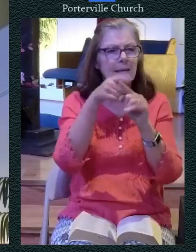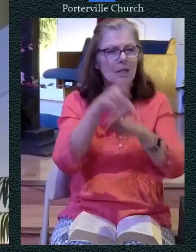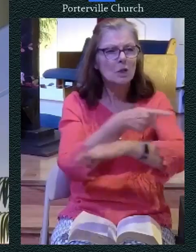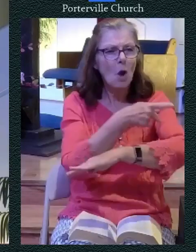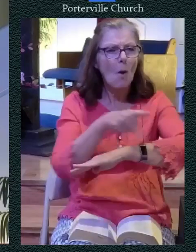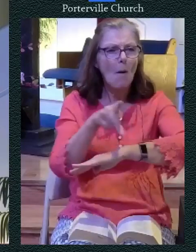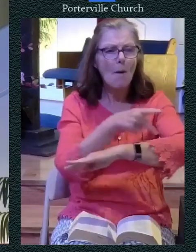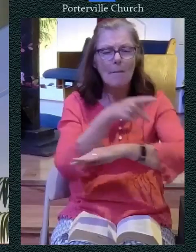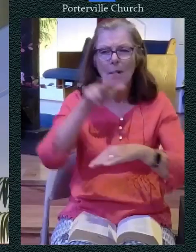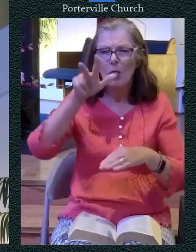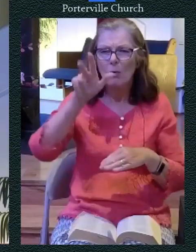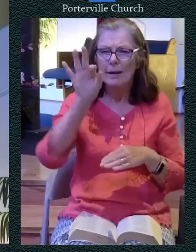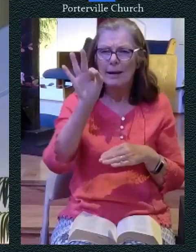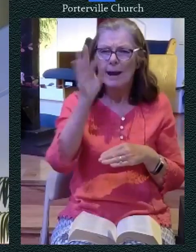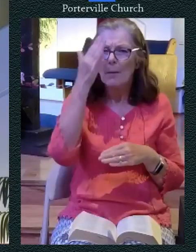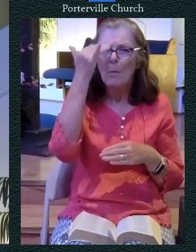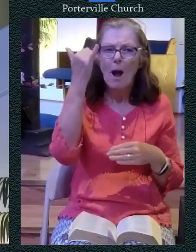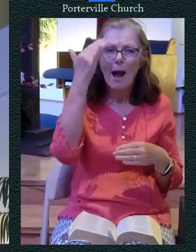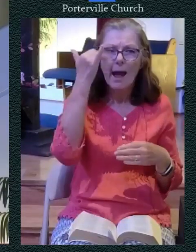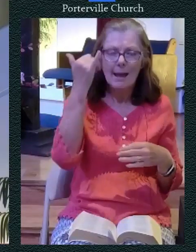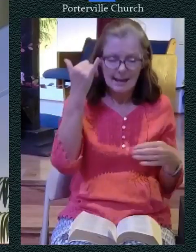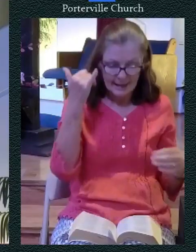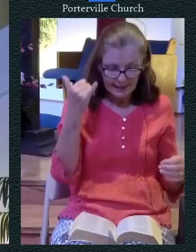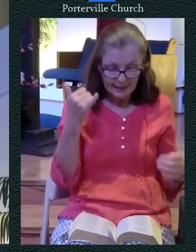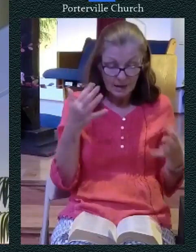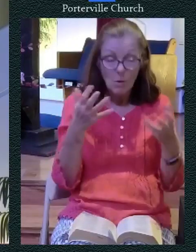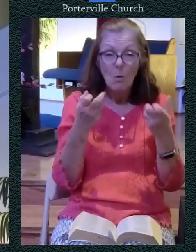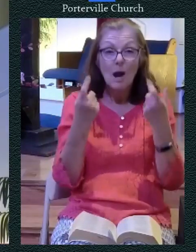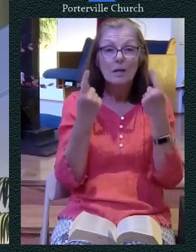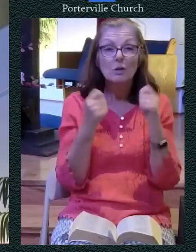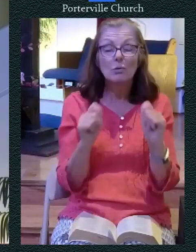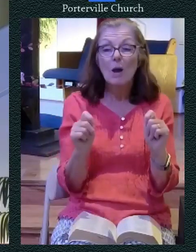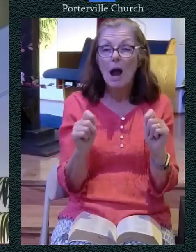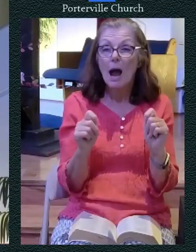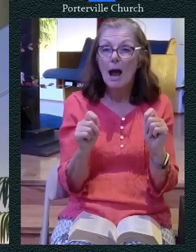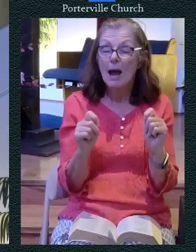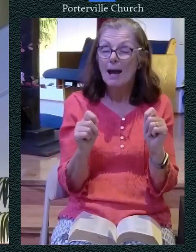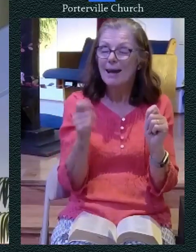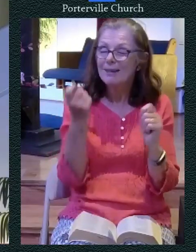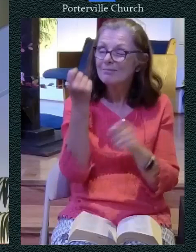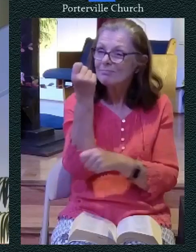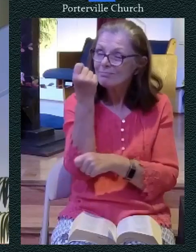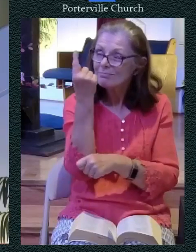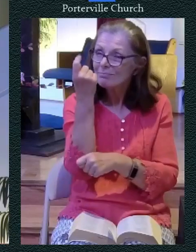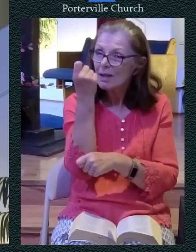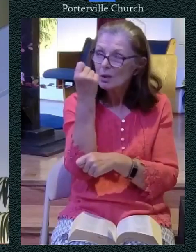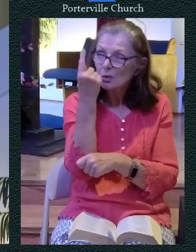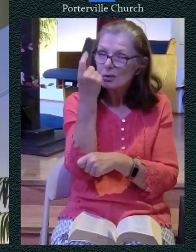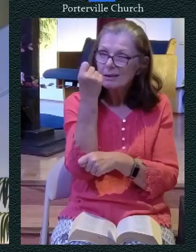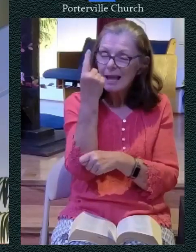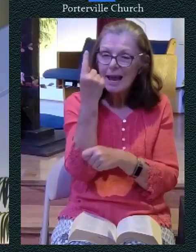us, our whole purpose is we want to try to gain some key insights